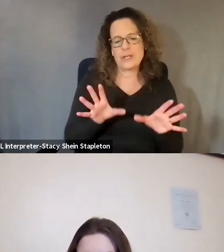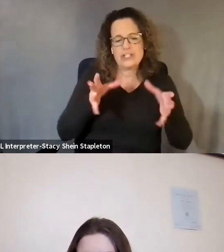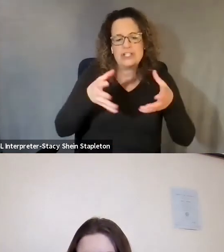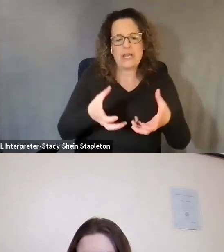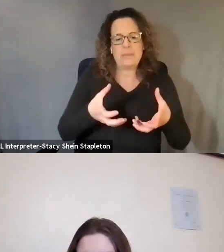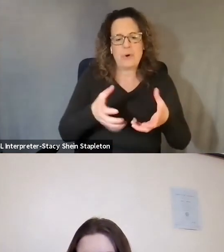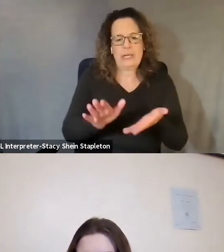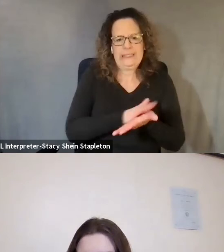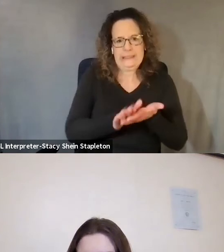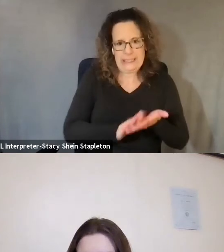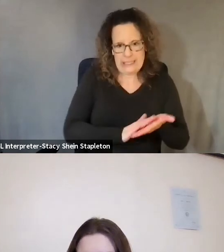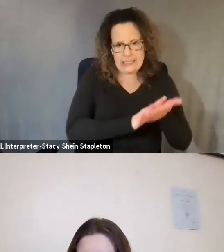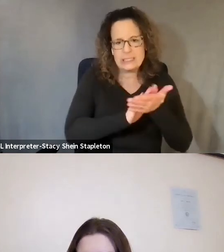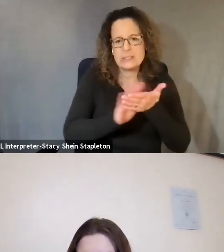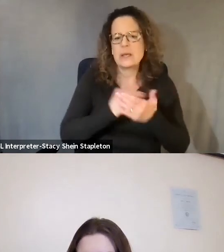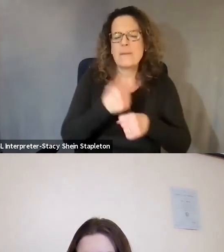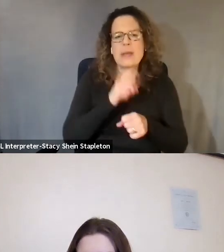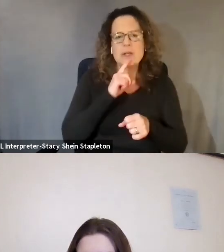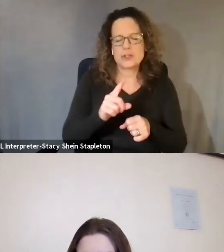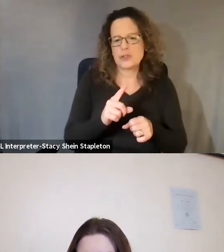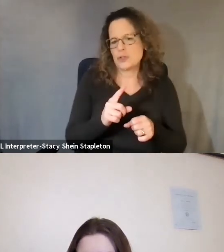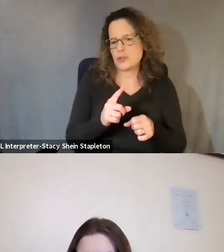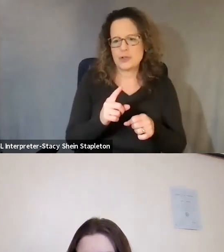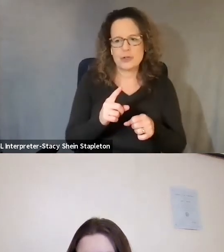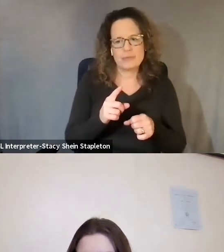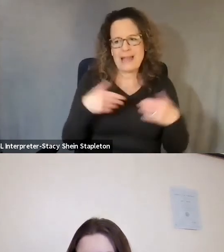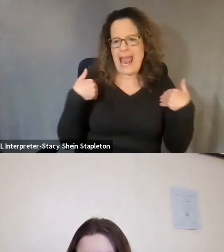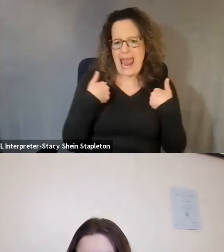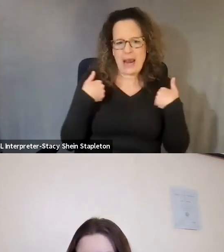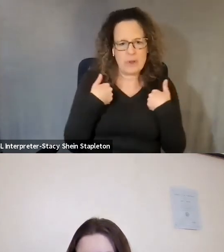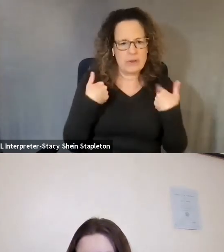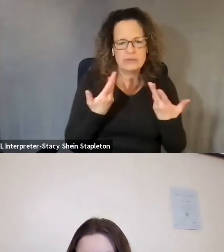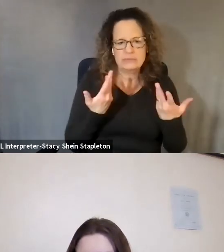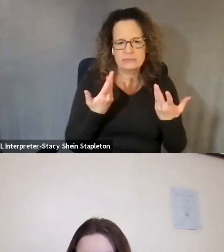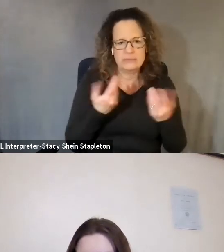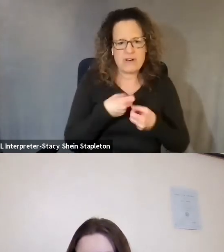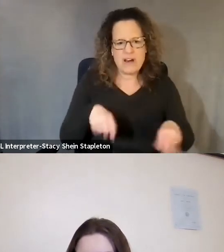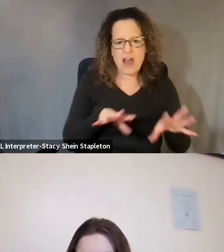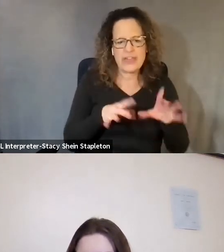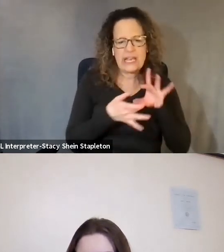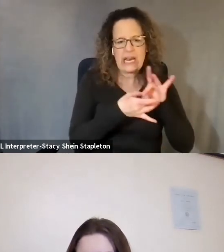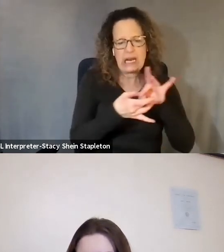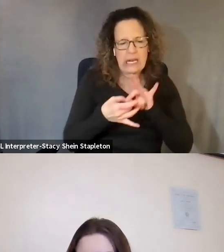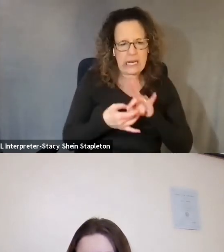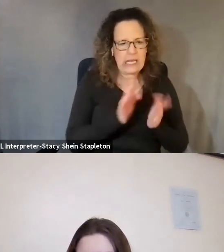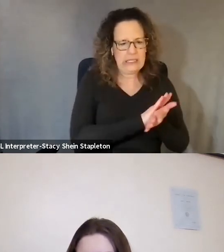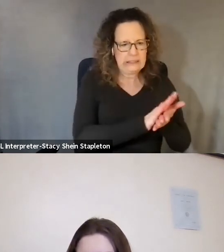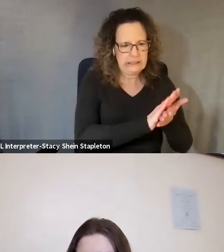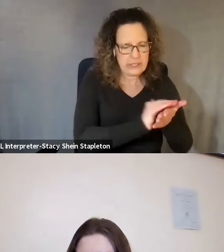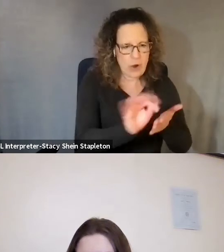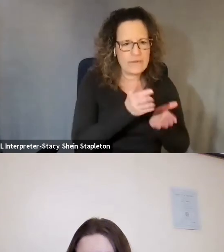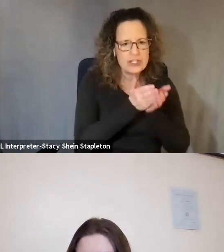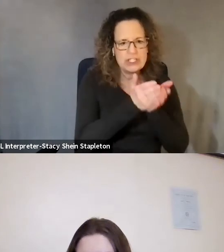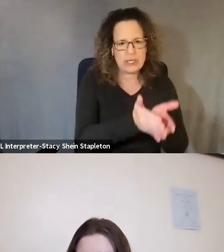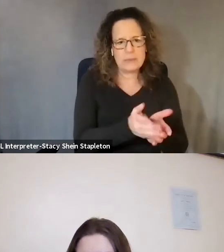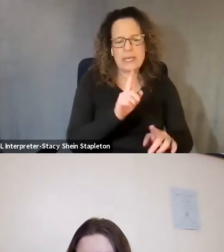be sanitized so that Asian carp and other fish larvae are washed out so that they